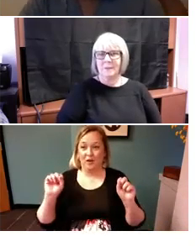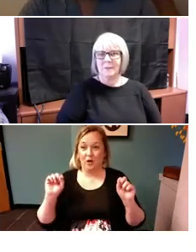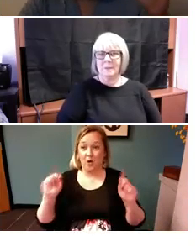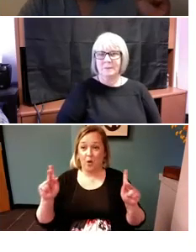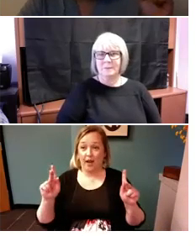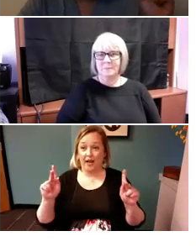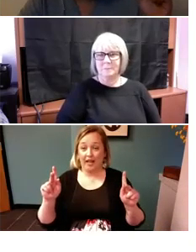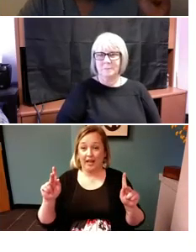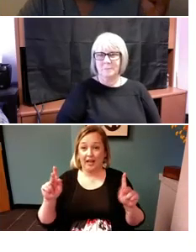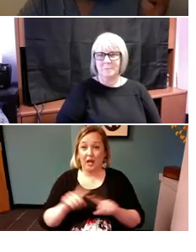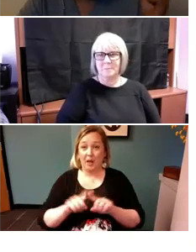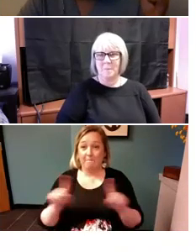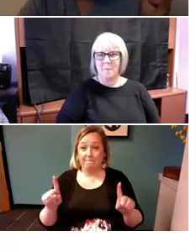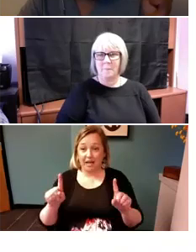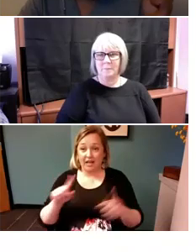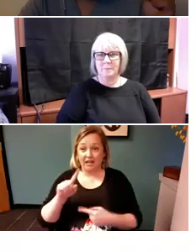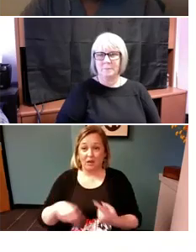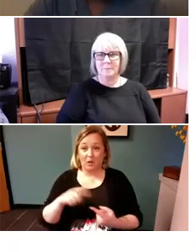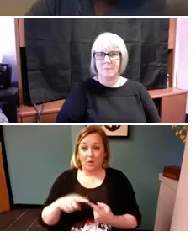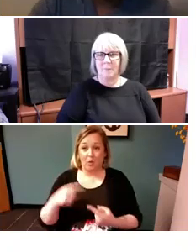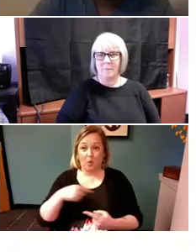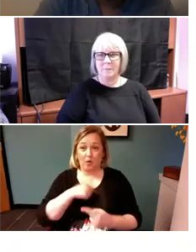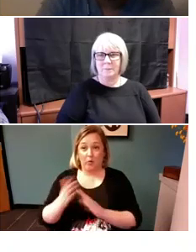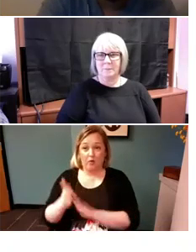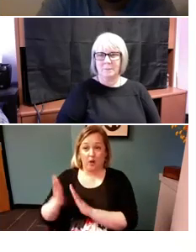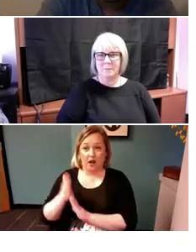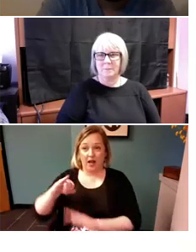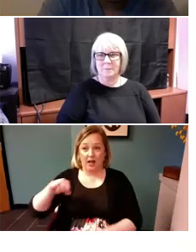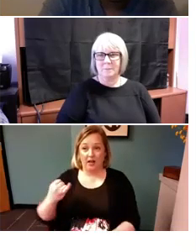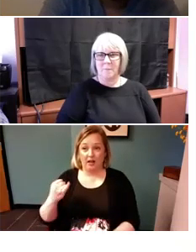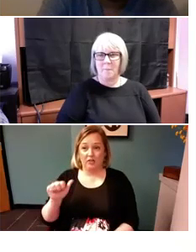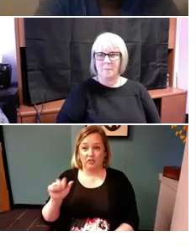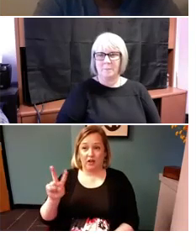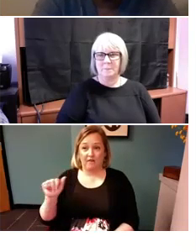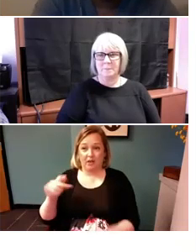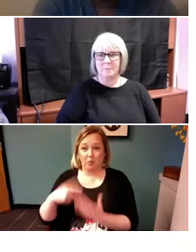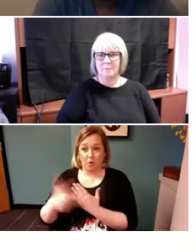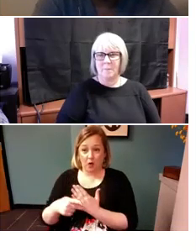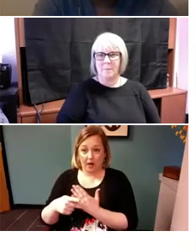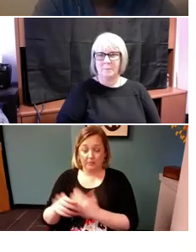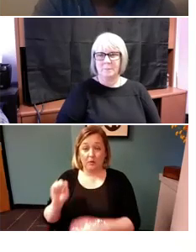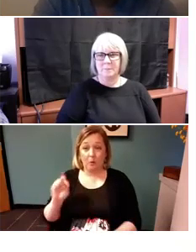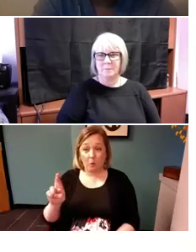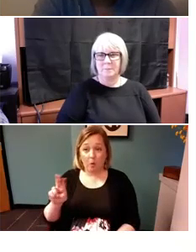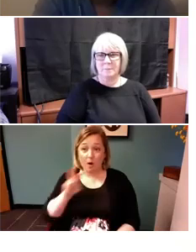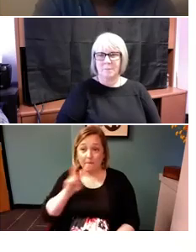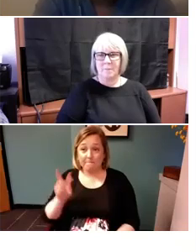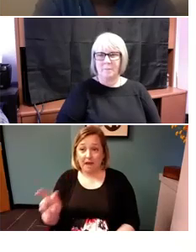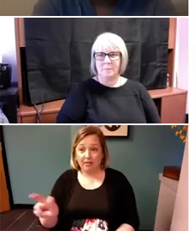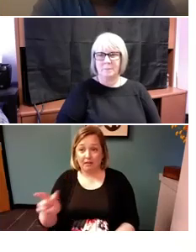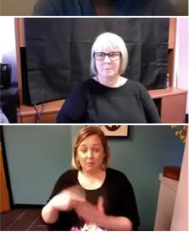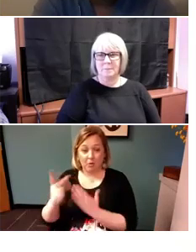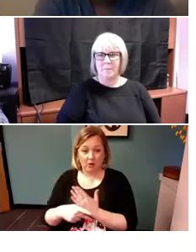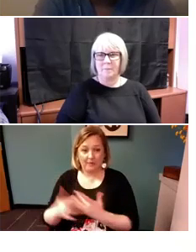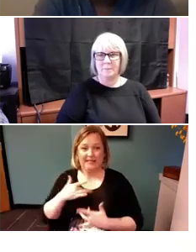so, but when we run Java programs or Python programs, we usually run it as Python blah blah